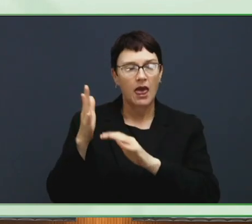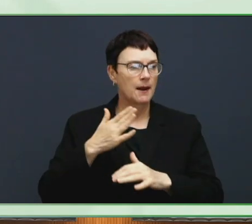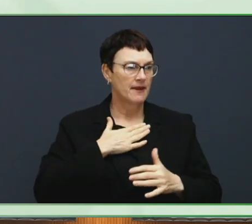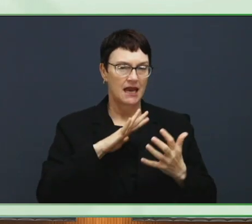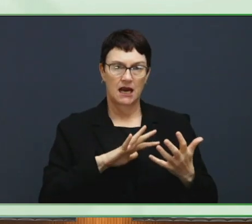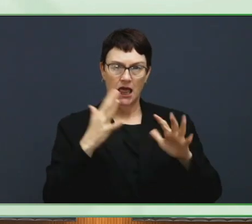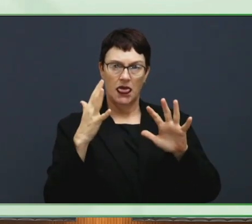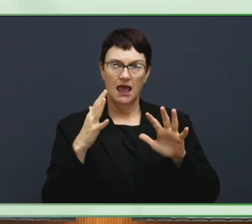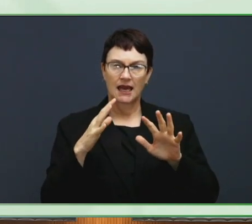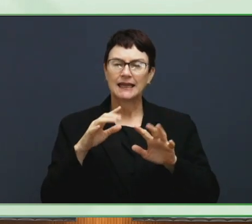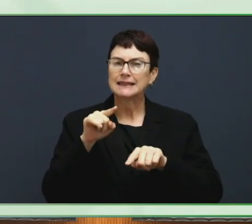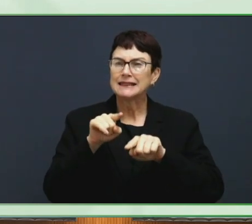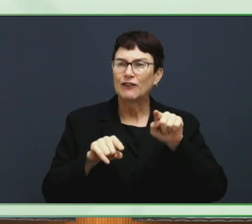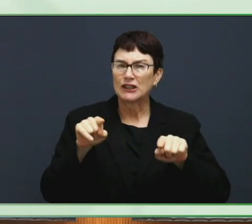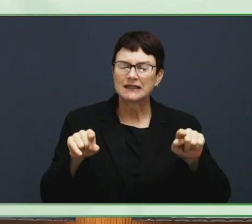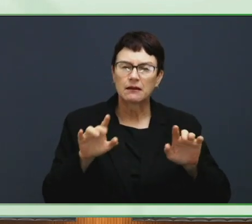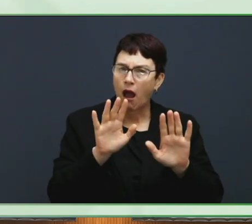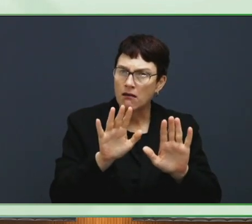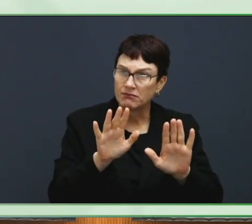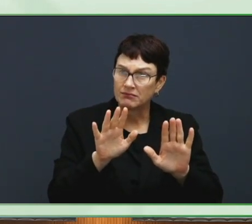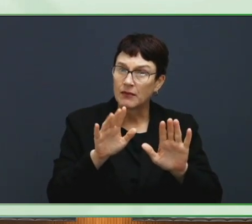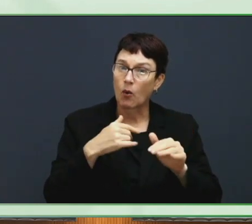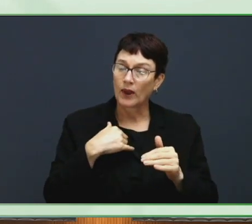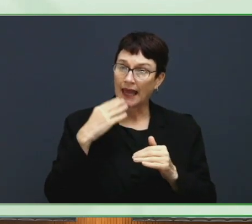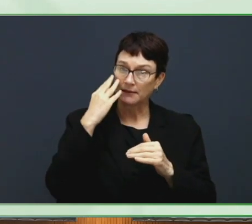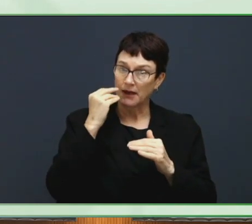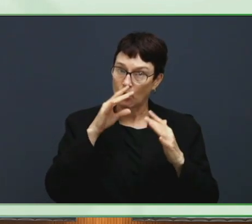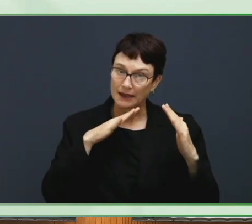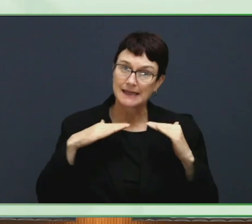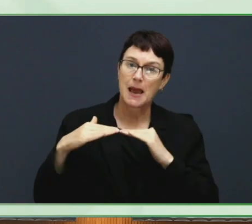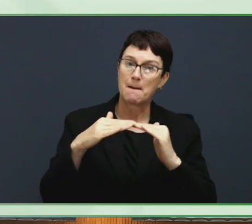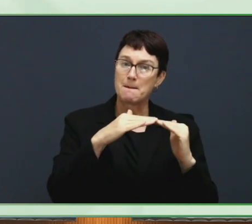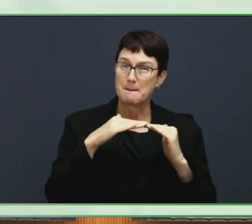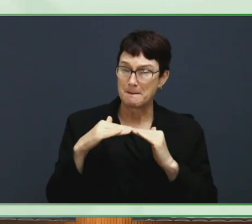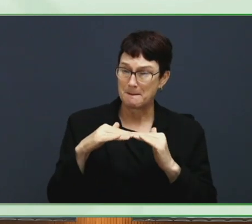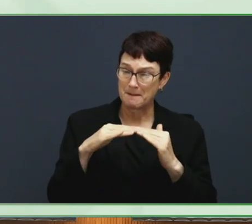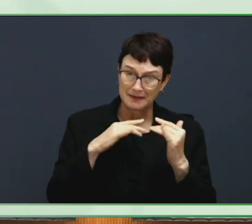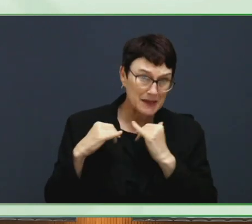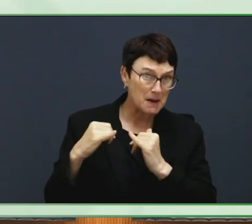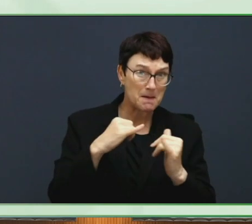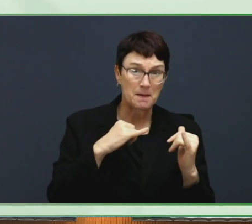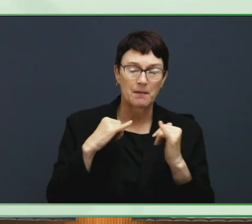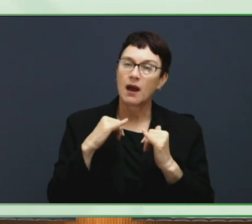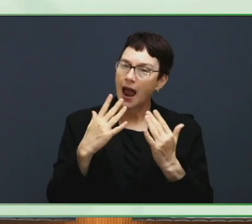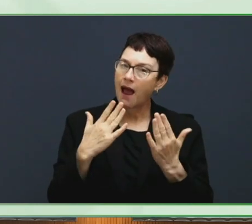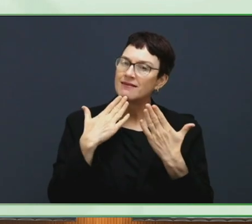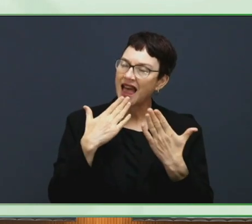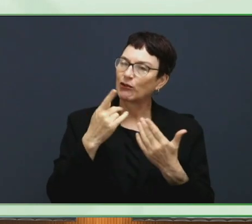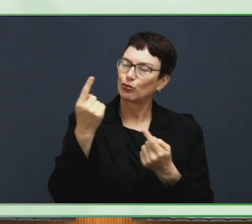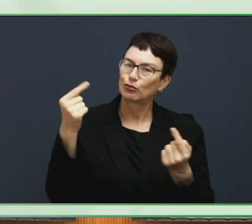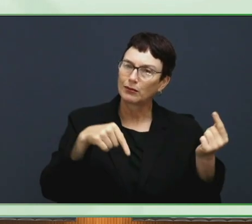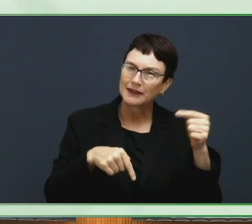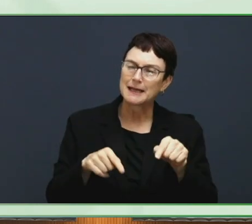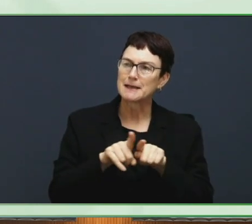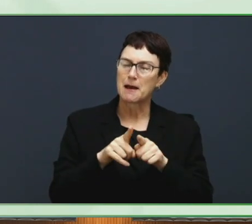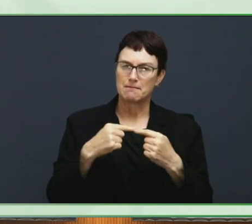learn from each other. Thank you that we are together. About my organization